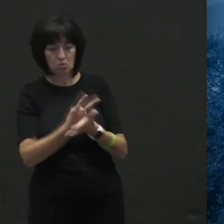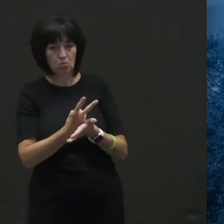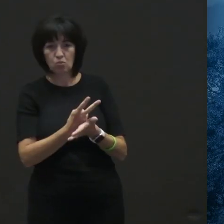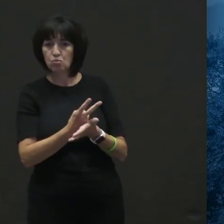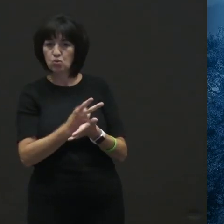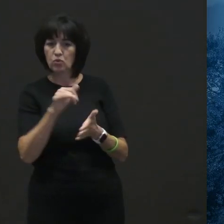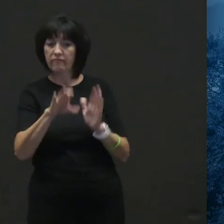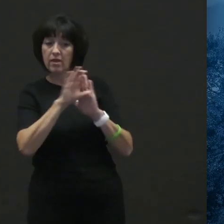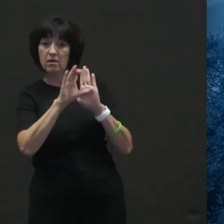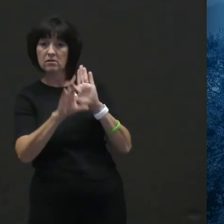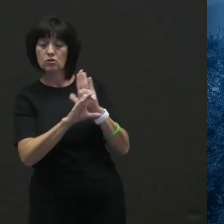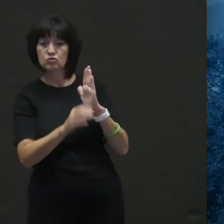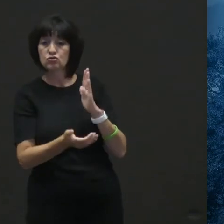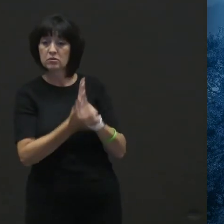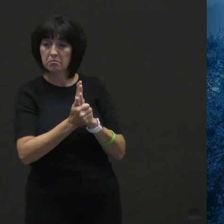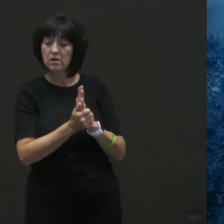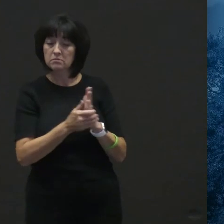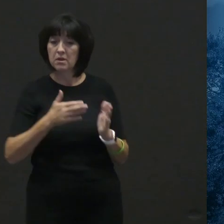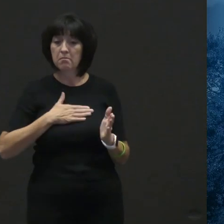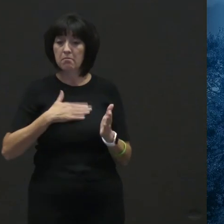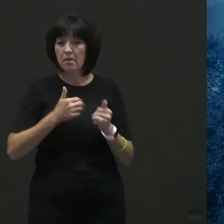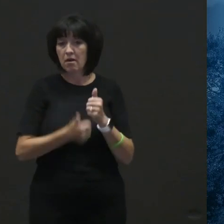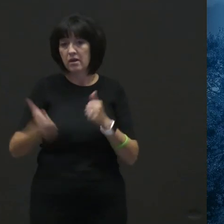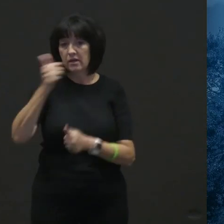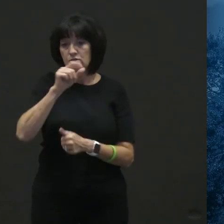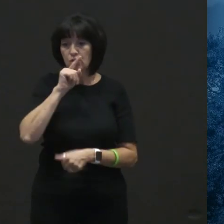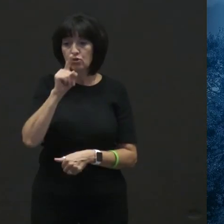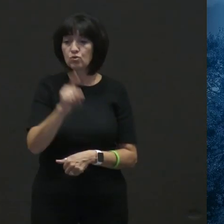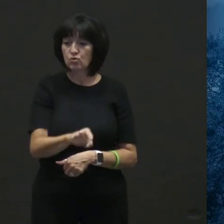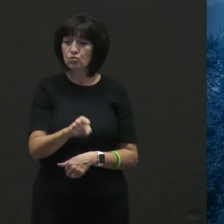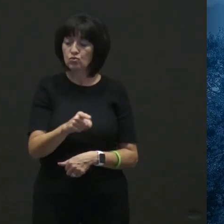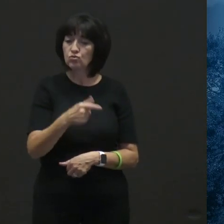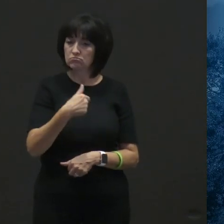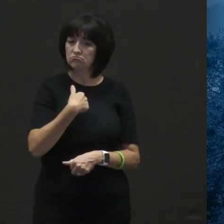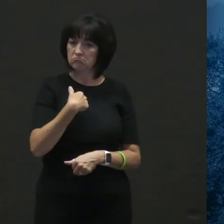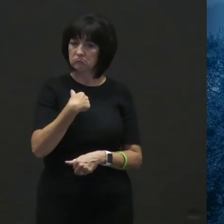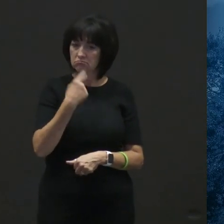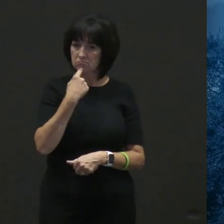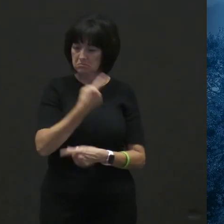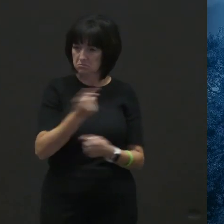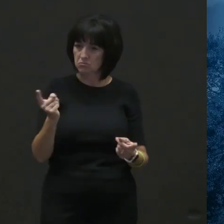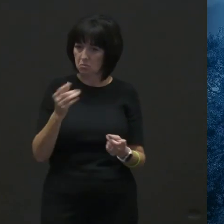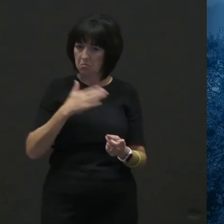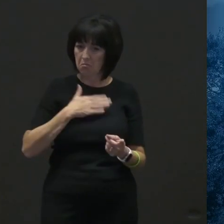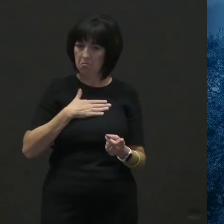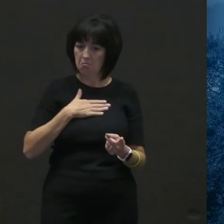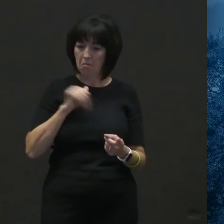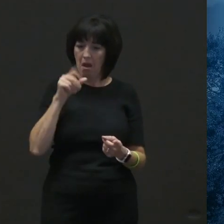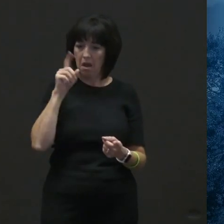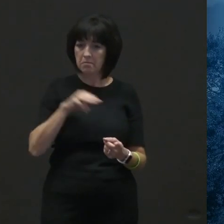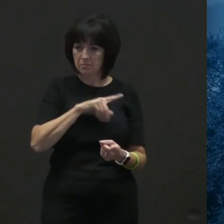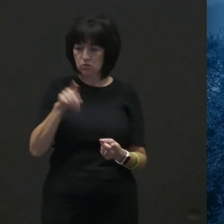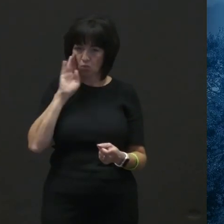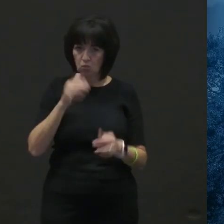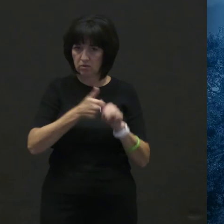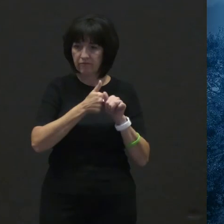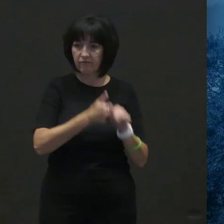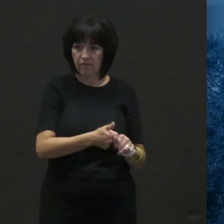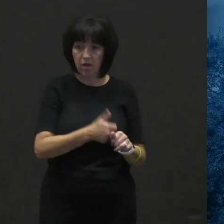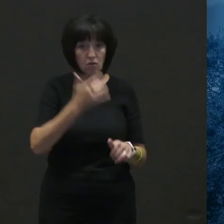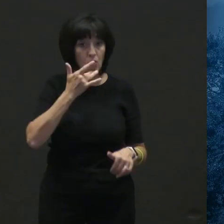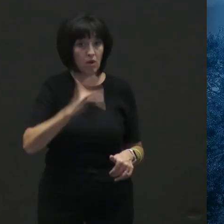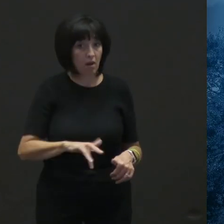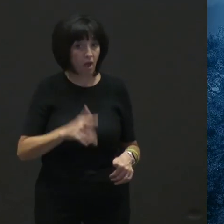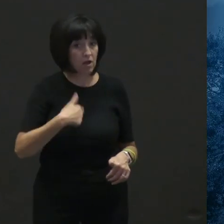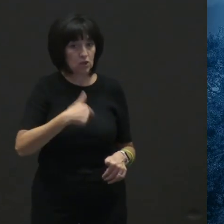order, I said the administration would follow it, and we did, and we were lucky that we did. It was probably the